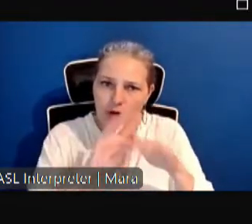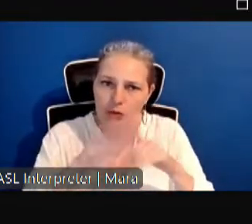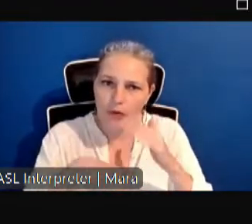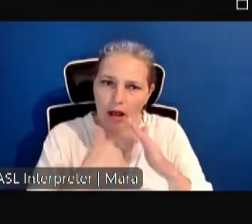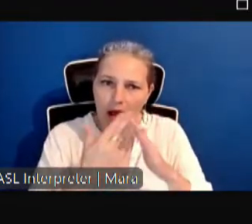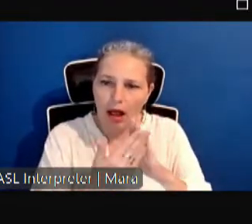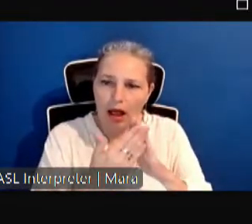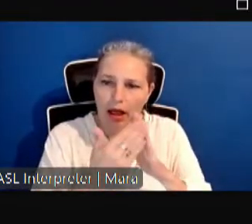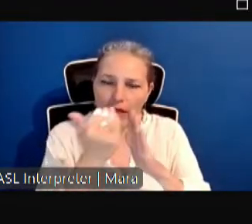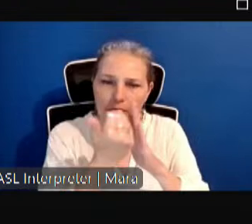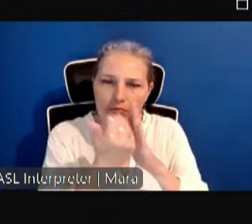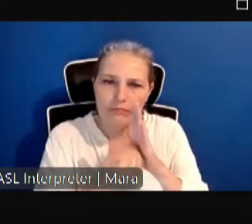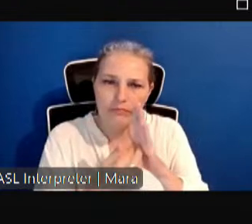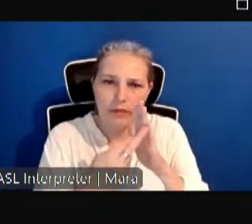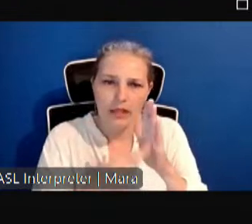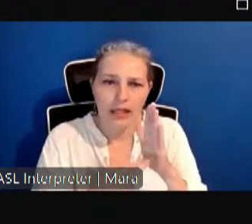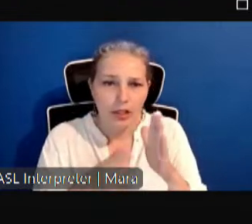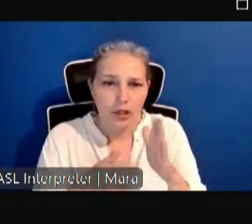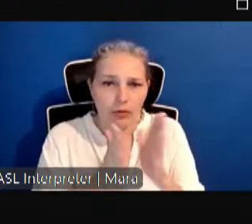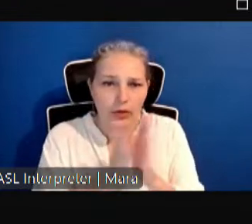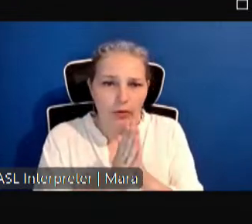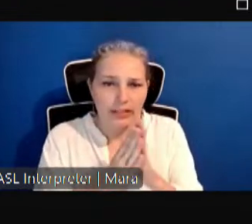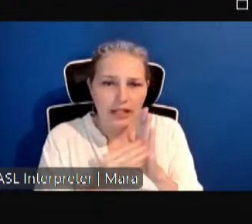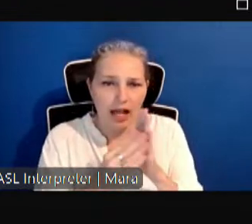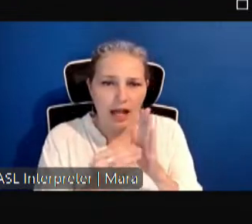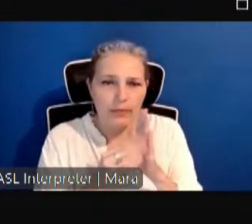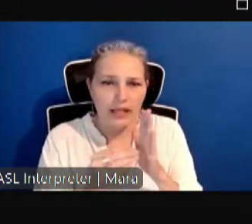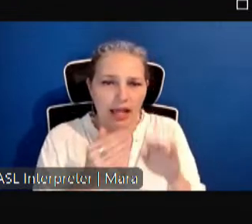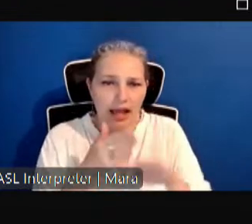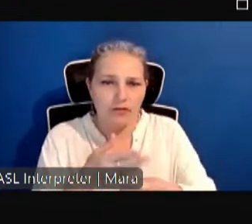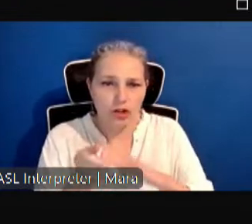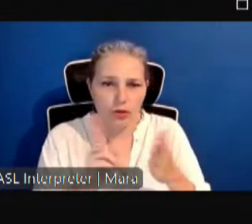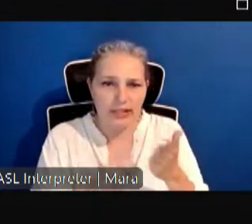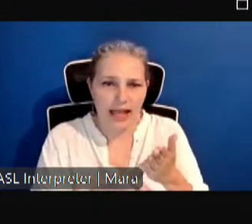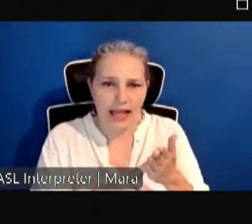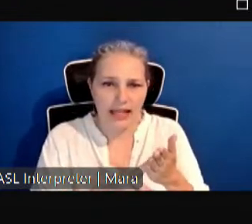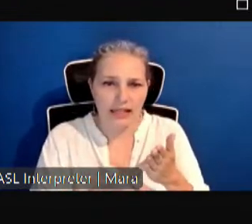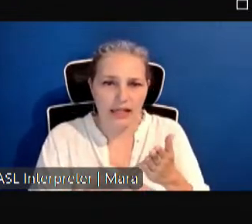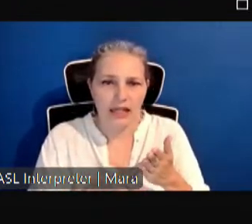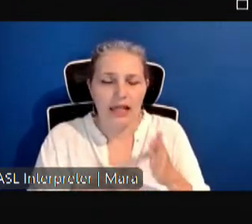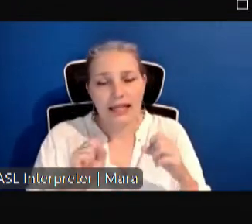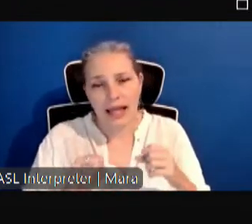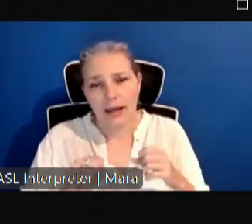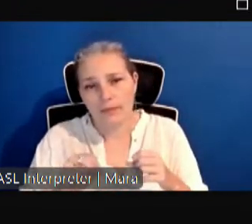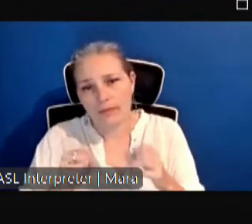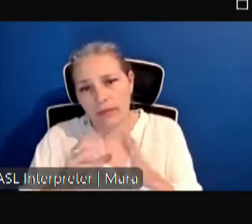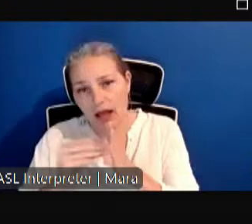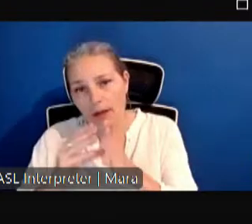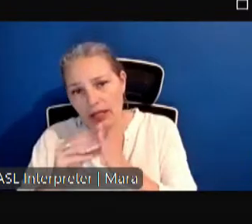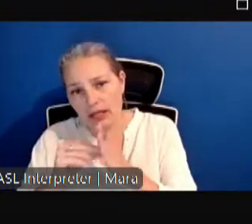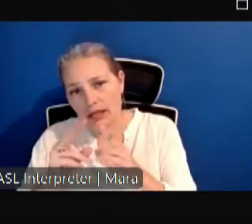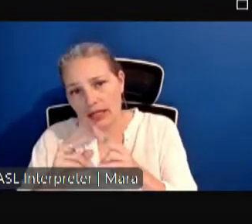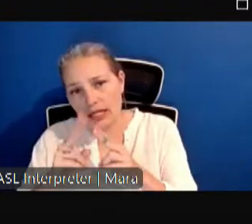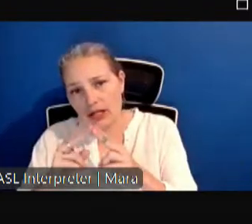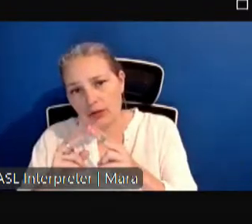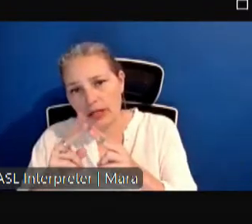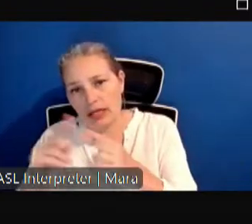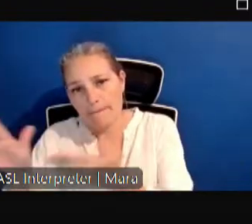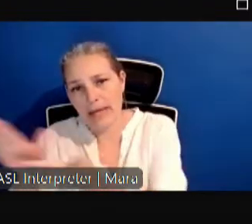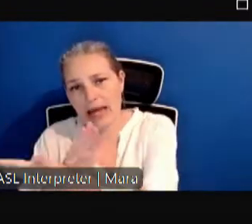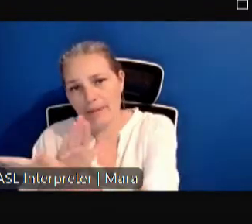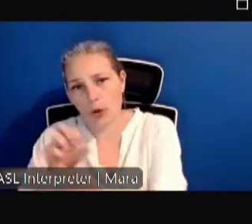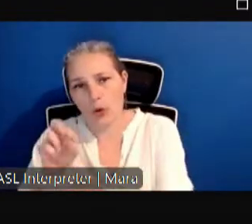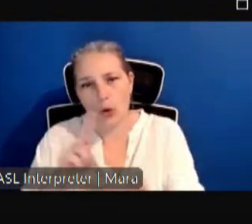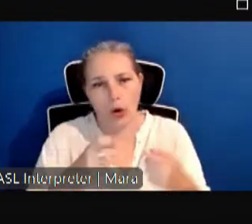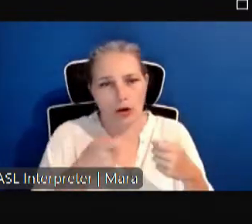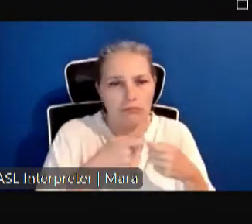would always want to request a copy for your records after you do sign. This copy can be in paper or an electronic copy that will be sent out to you either